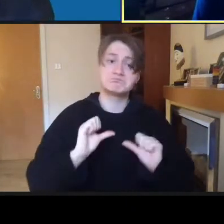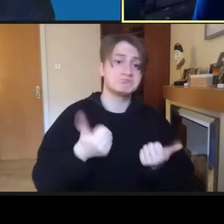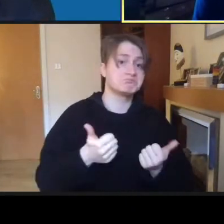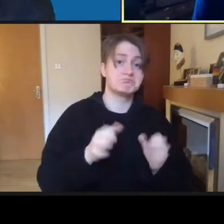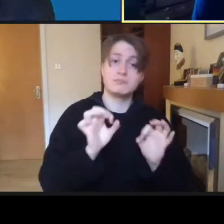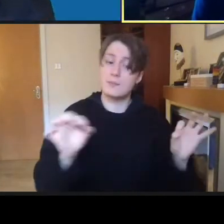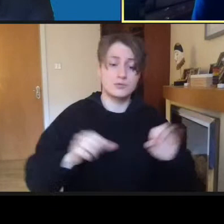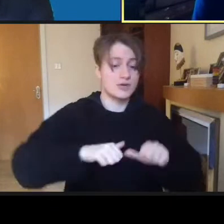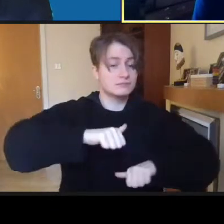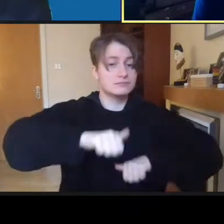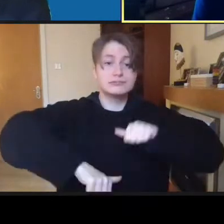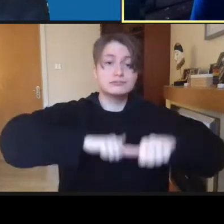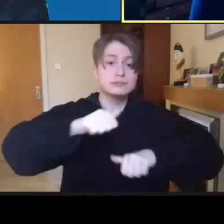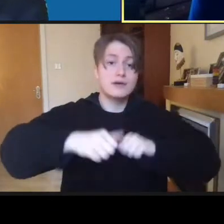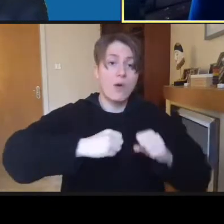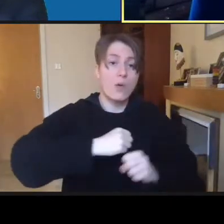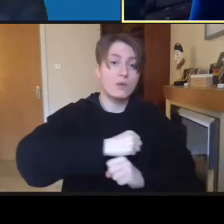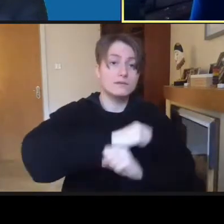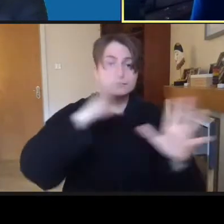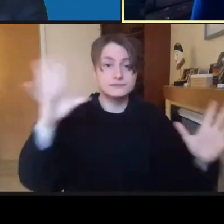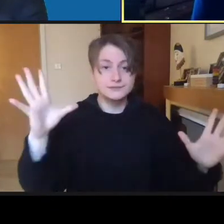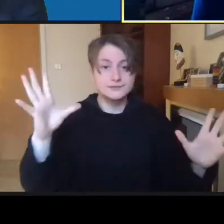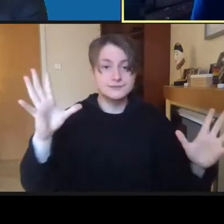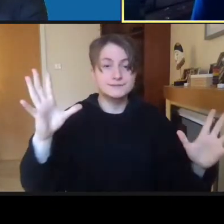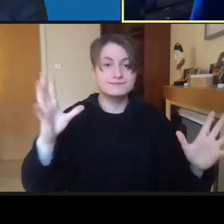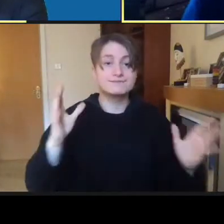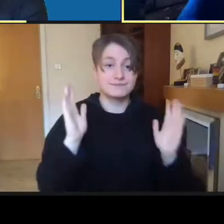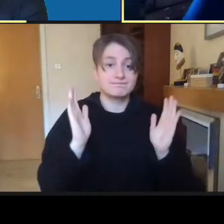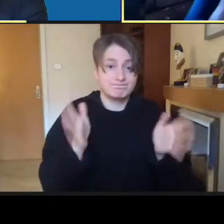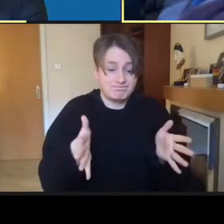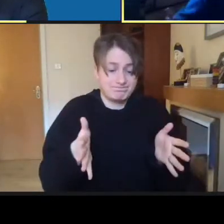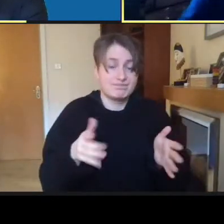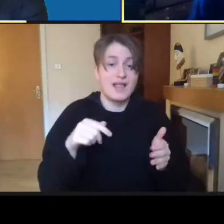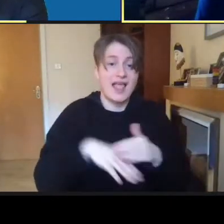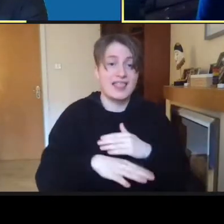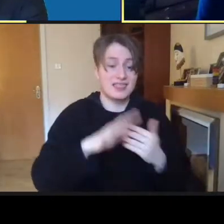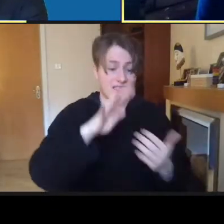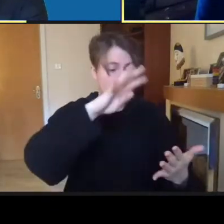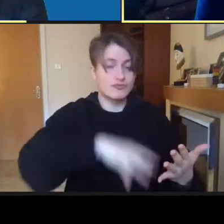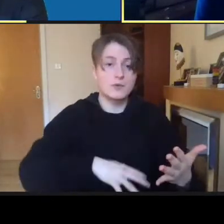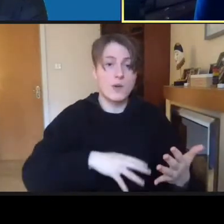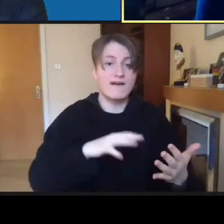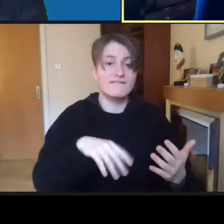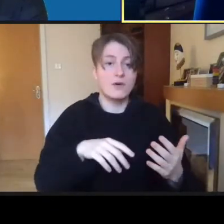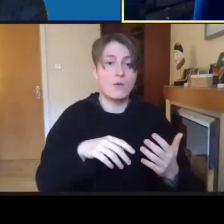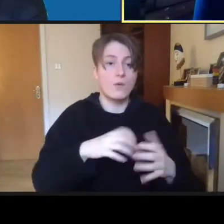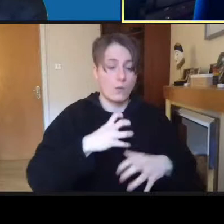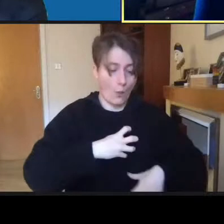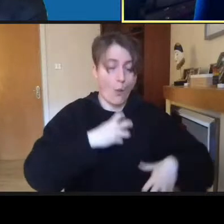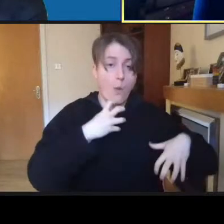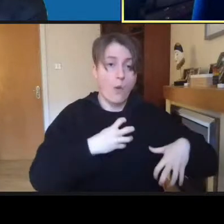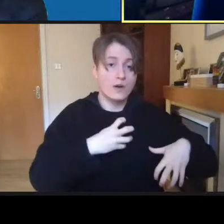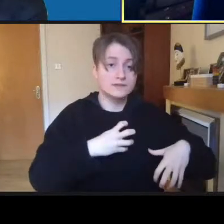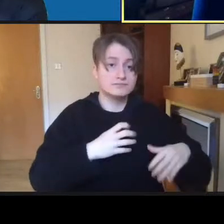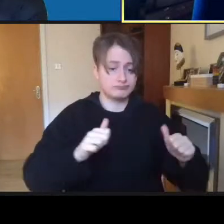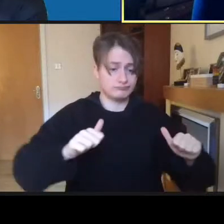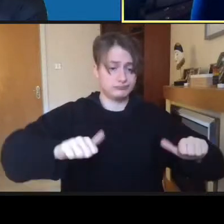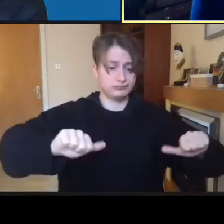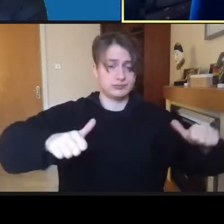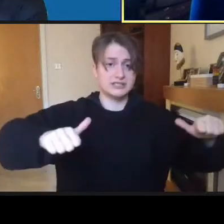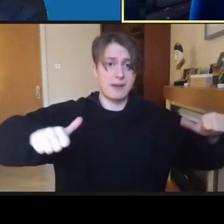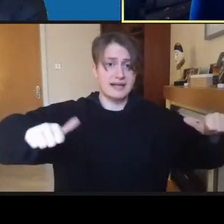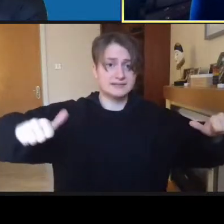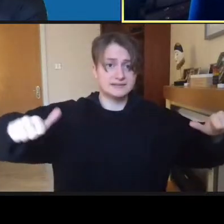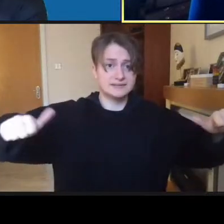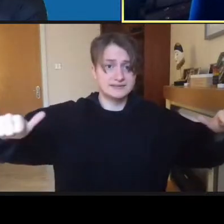and they're here to stay in our repertoire, which is getting bigger and bigger, and more people are